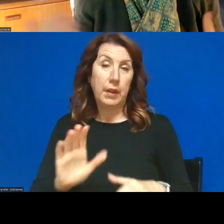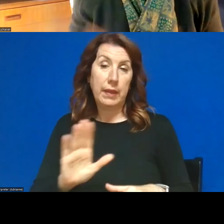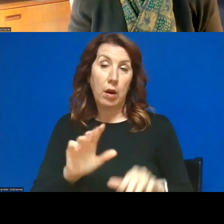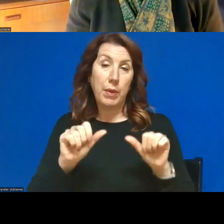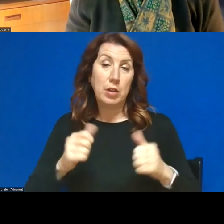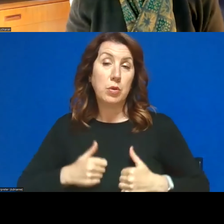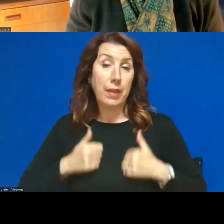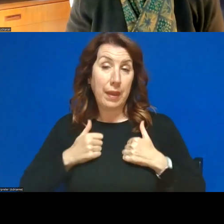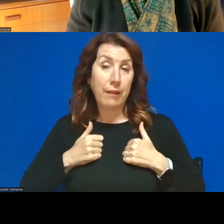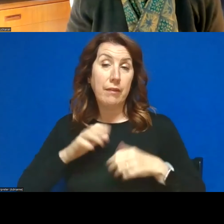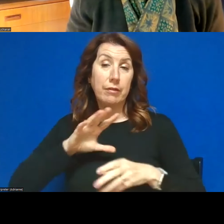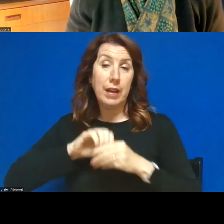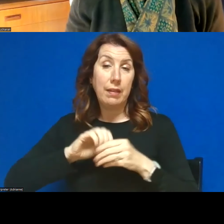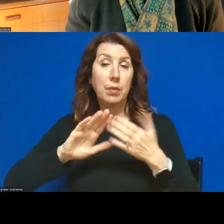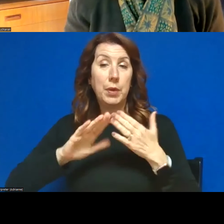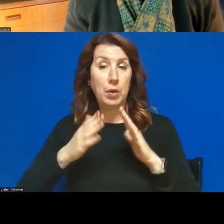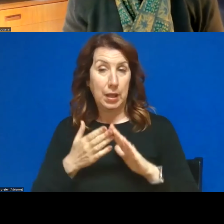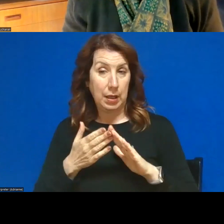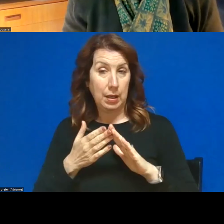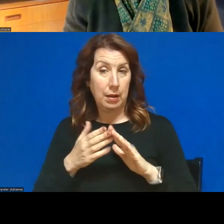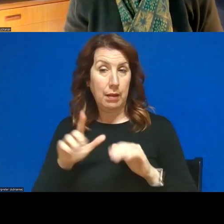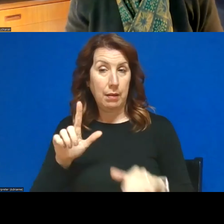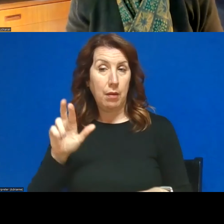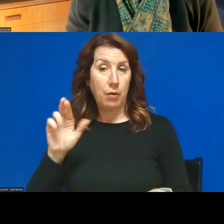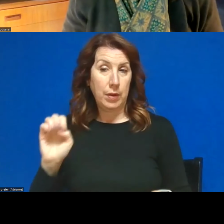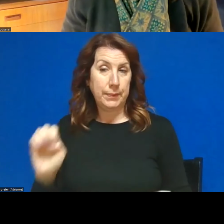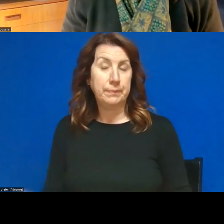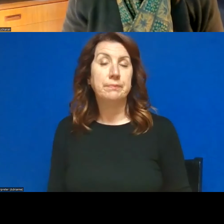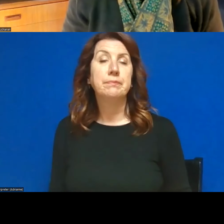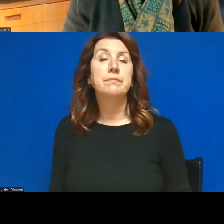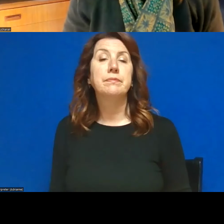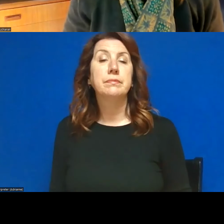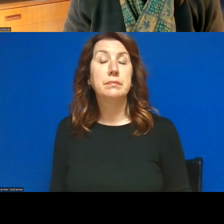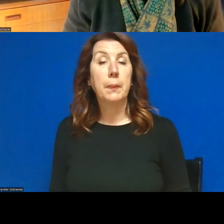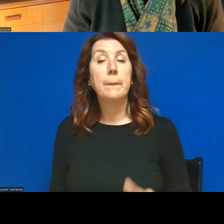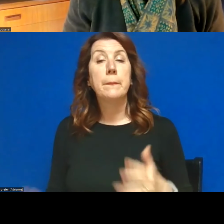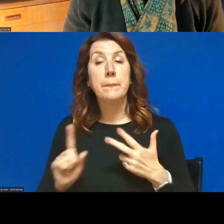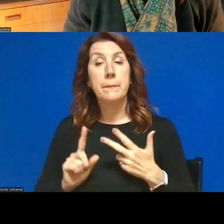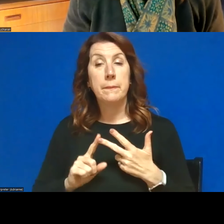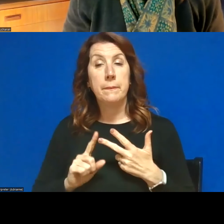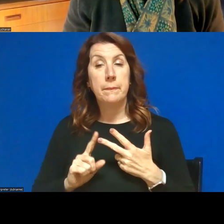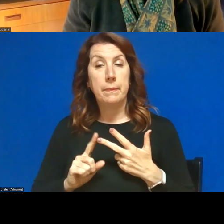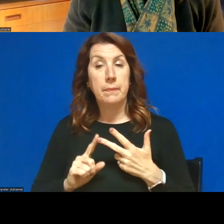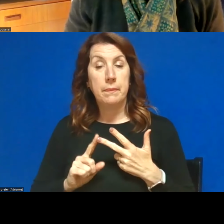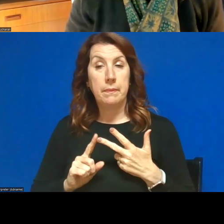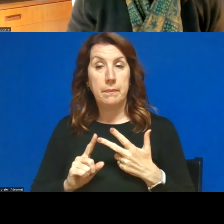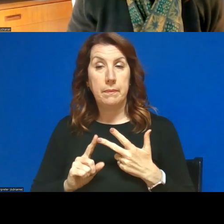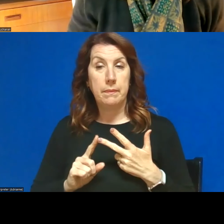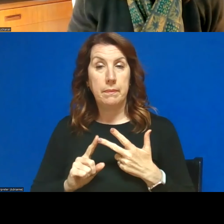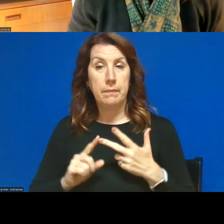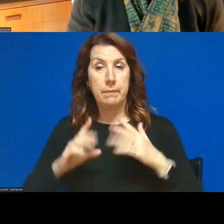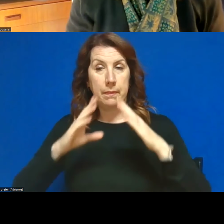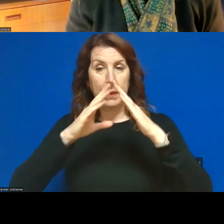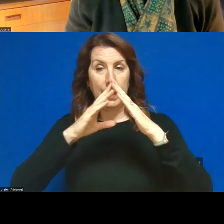live in the community in the least restrictive setting possible. And then third, a housing plan. And I'll talk about that a